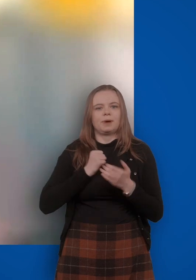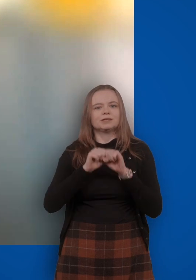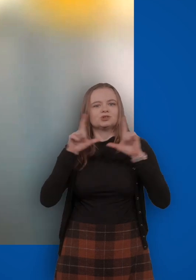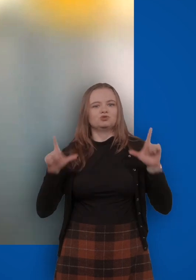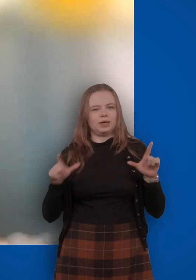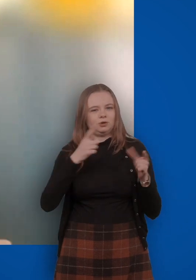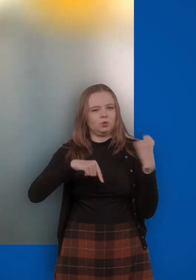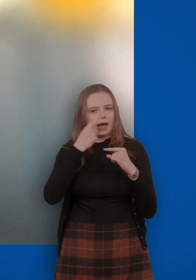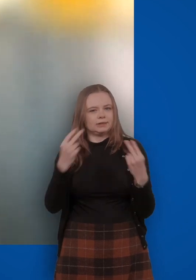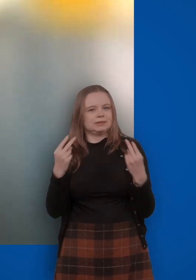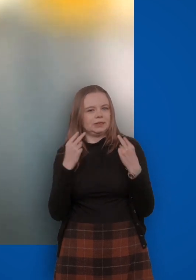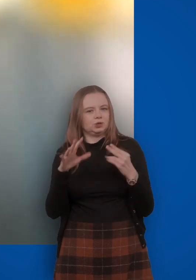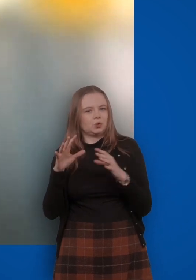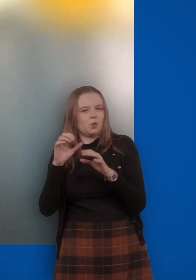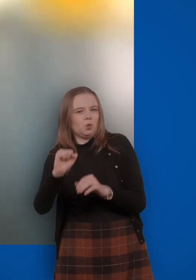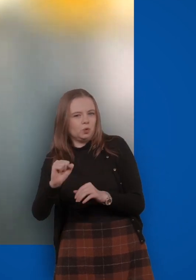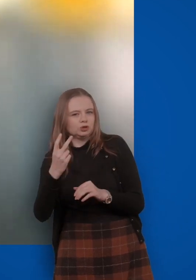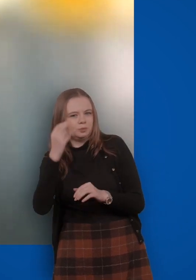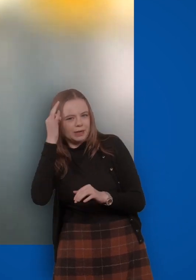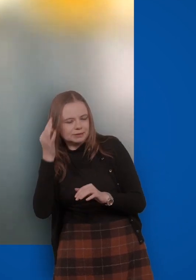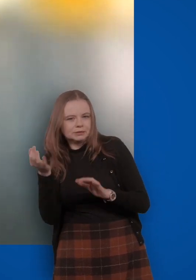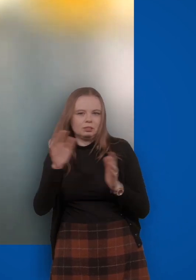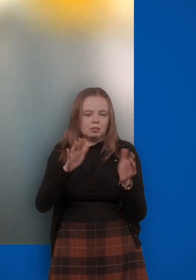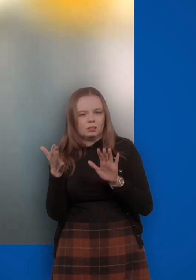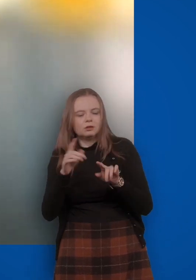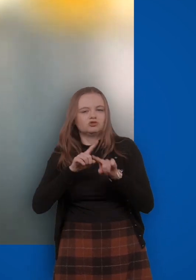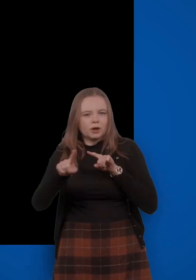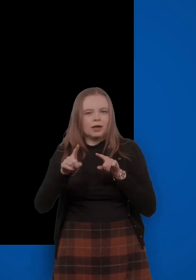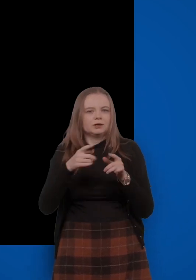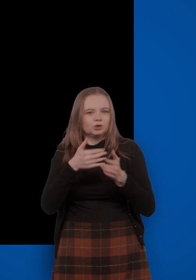So if you can just bear with me while I'm flipping back and forth.